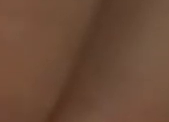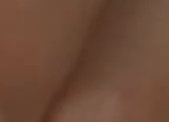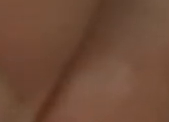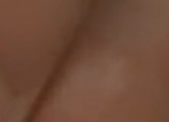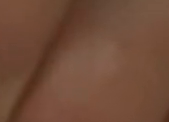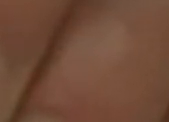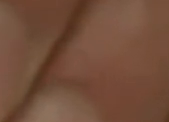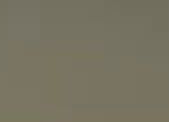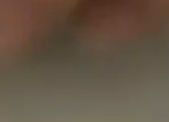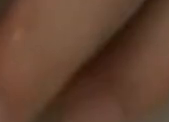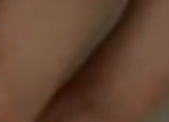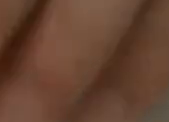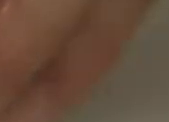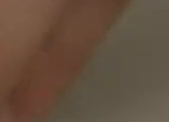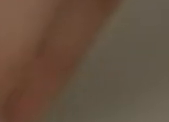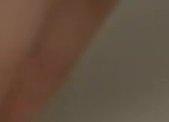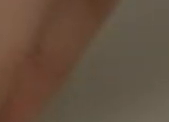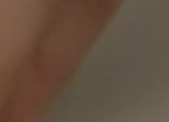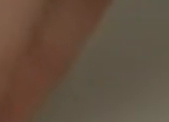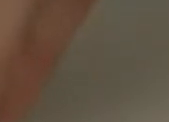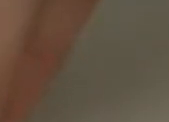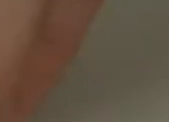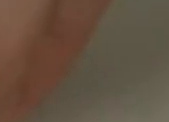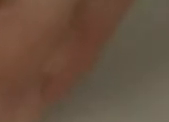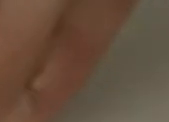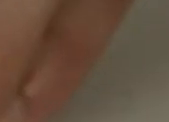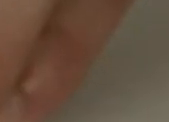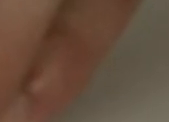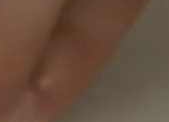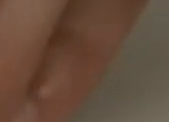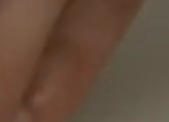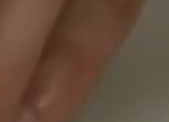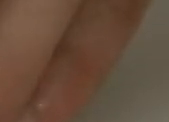and slice it in half and then into slivers like so.